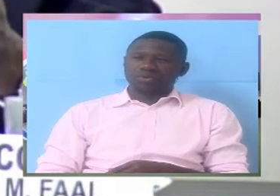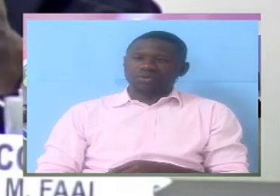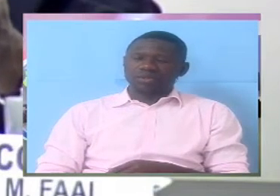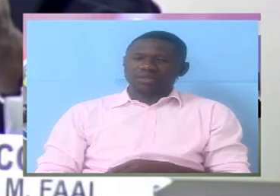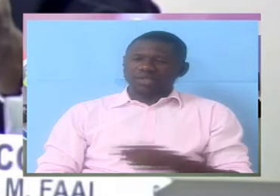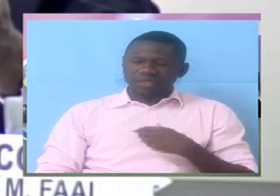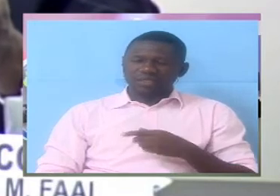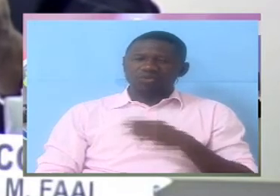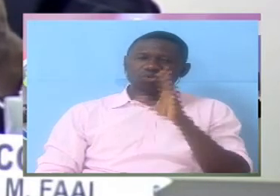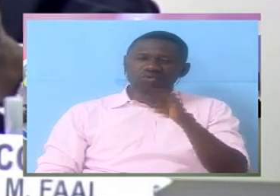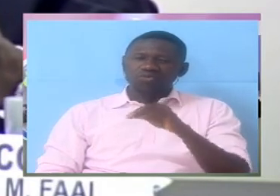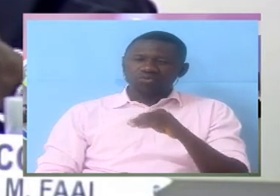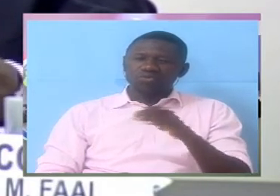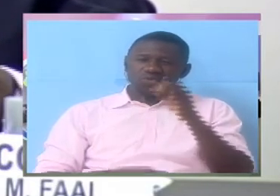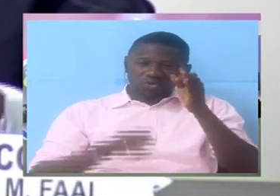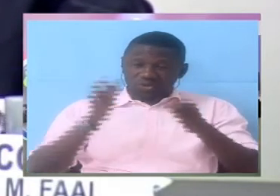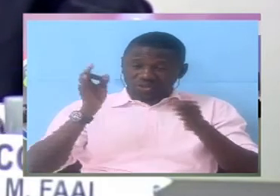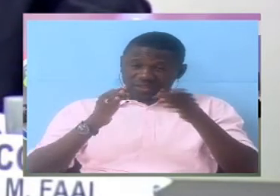justice.